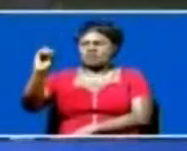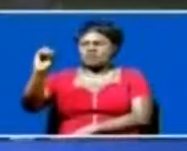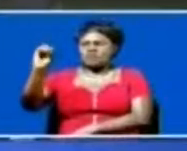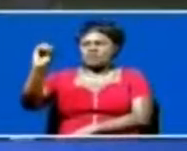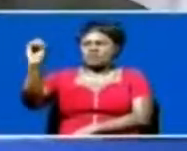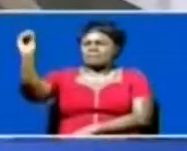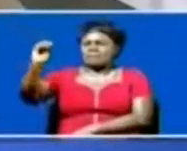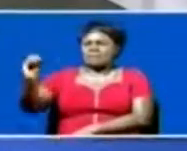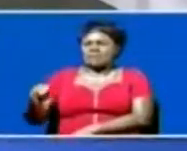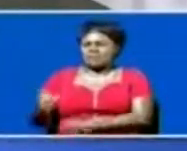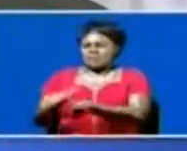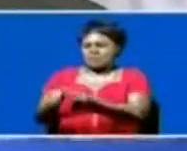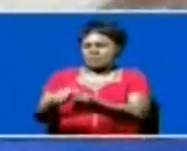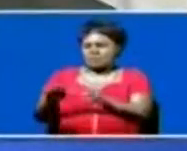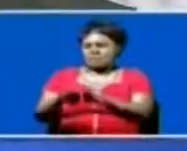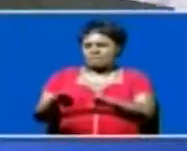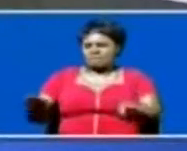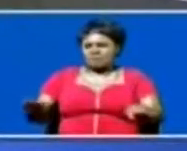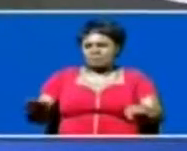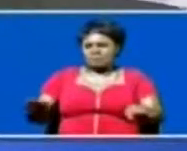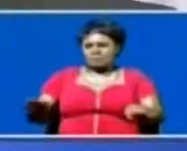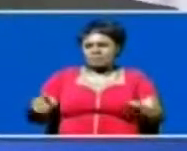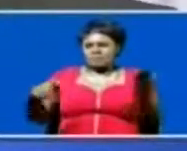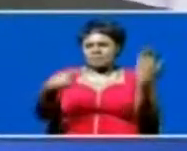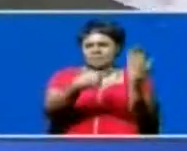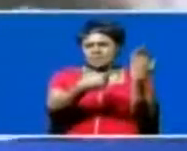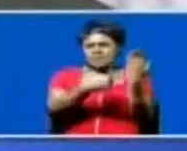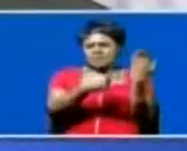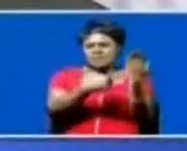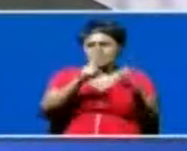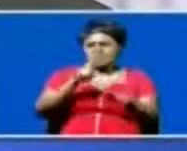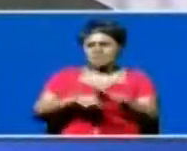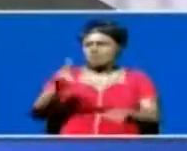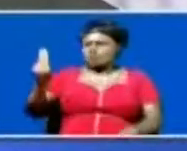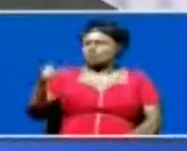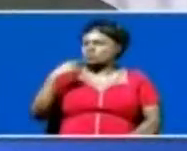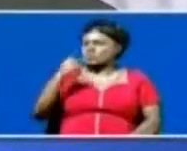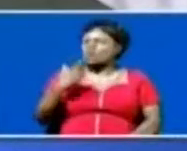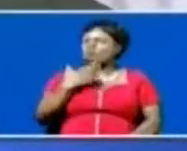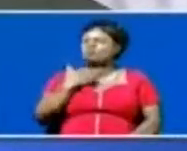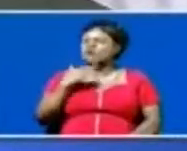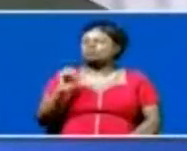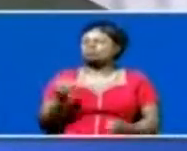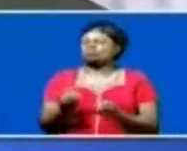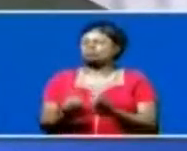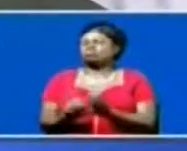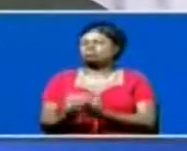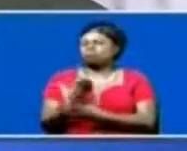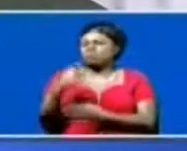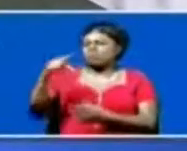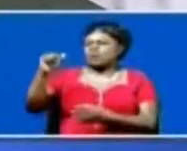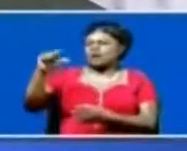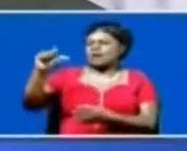maize in Kenya on their farm out in Taita. So when Uhuru says that he wants to make